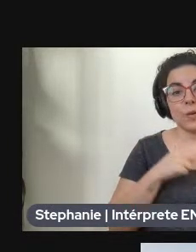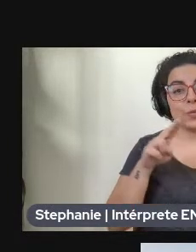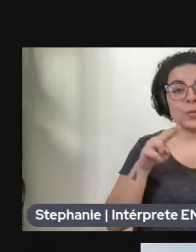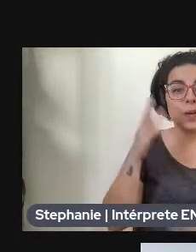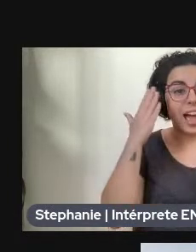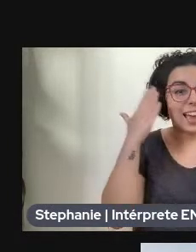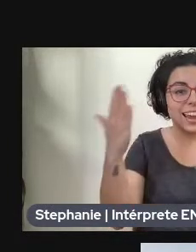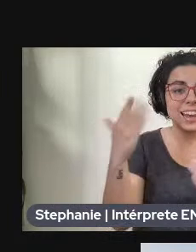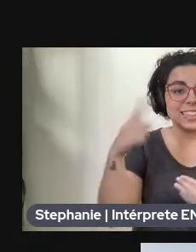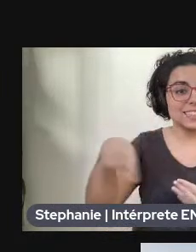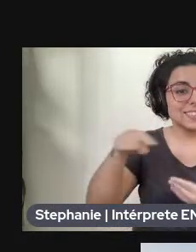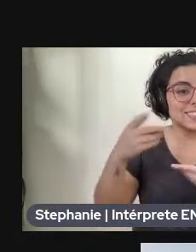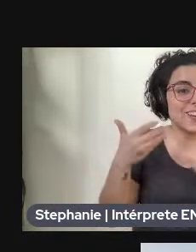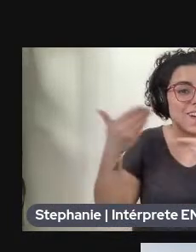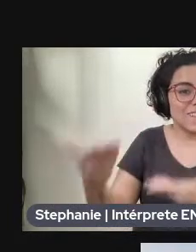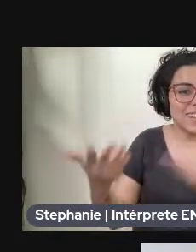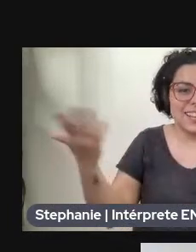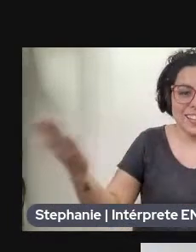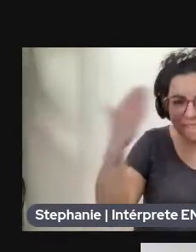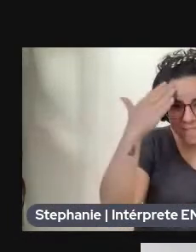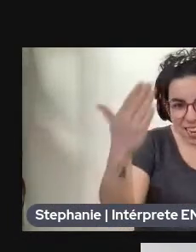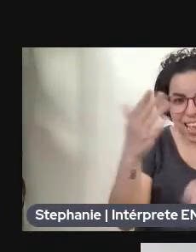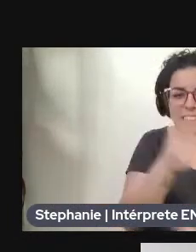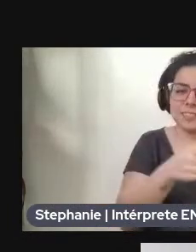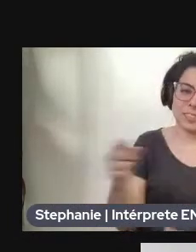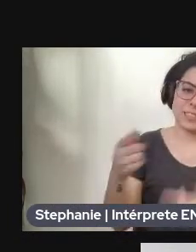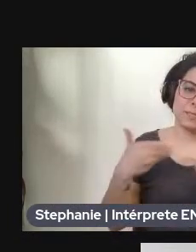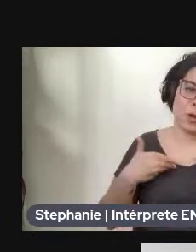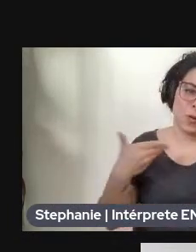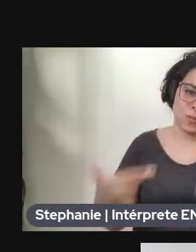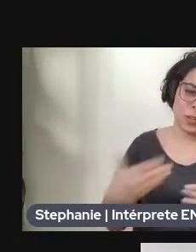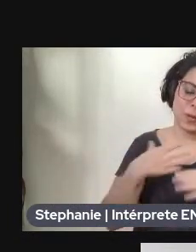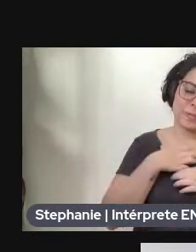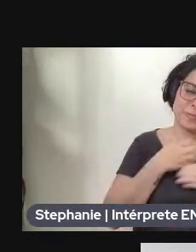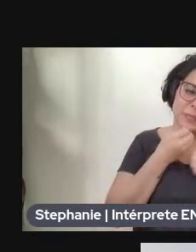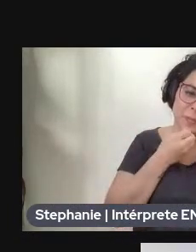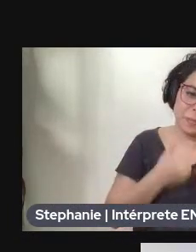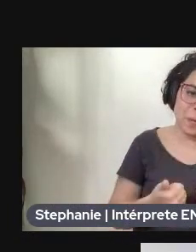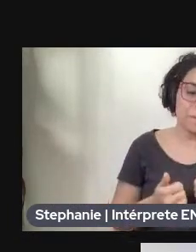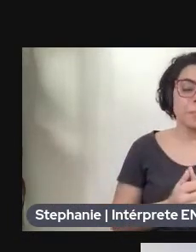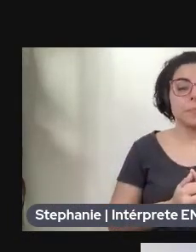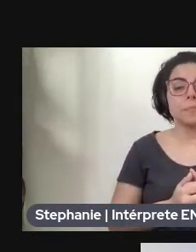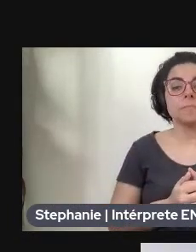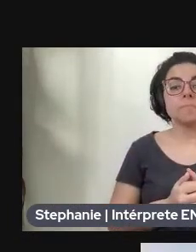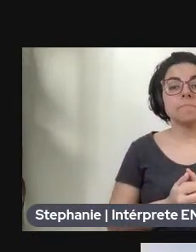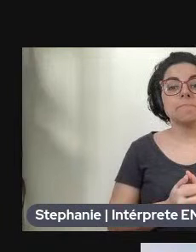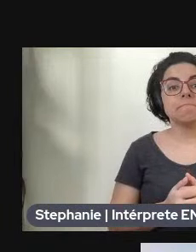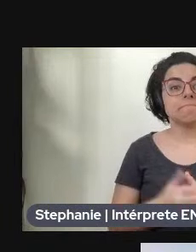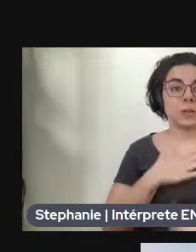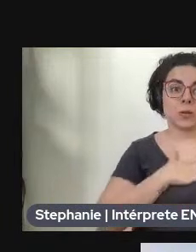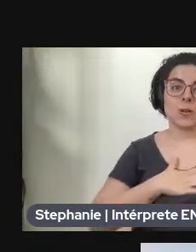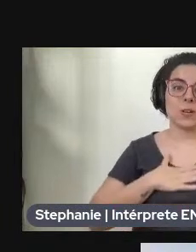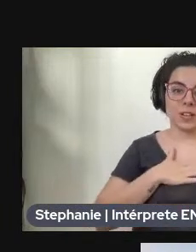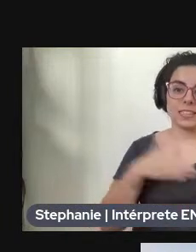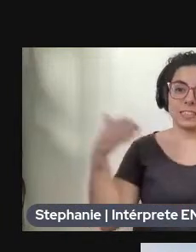the invitation. I found it great. Thank you very much, and I really enjoyed